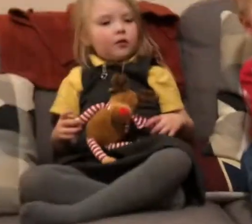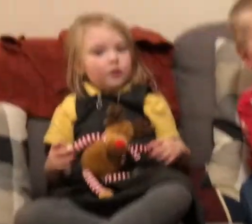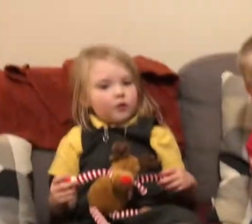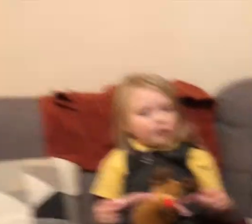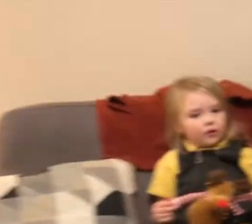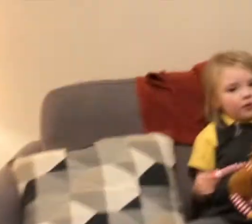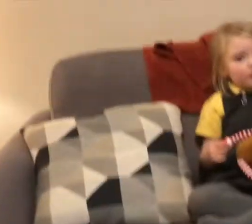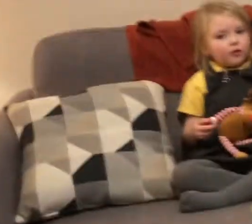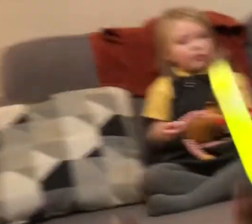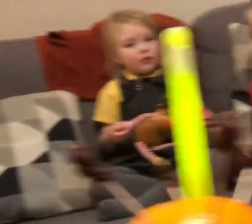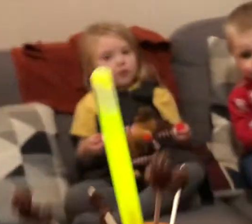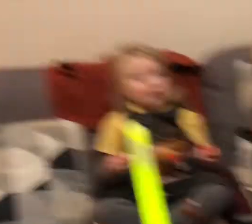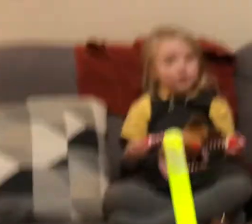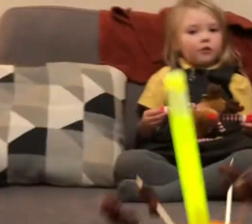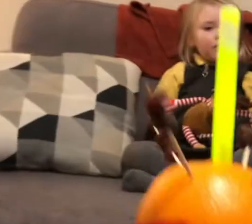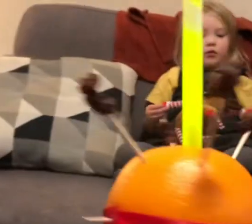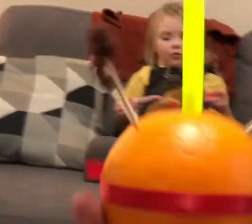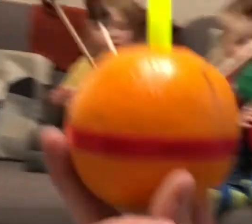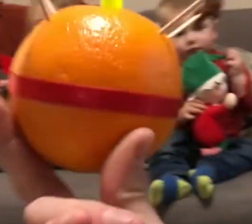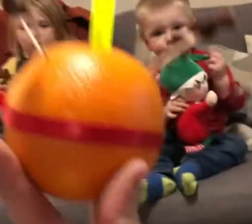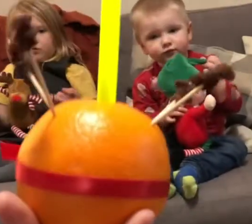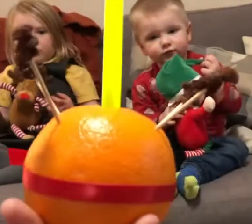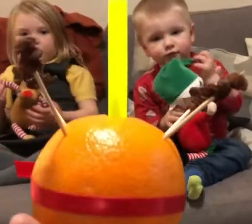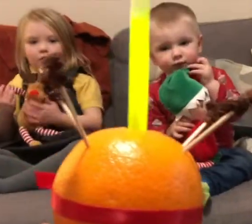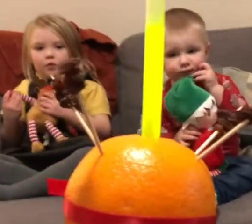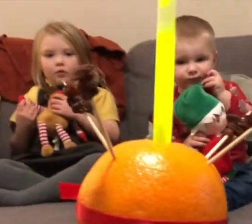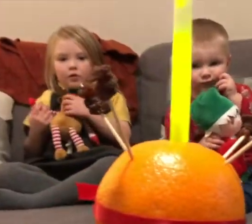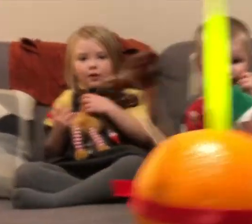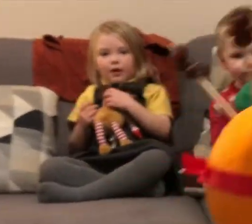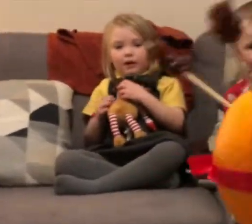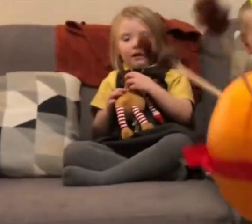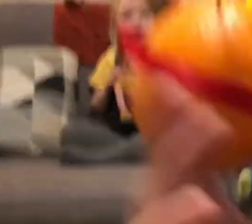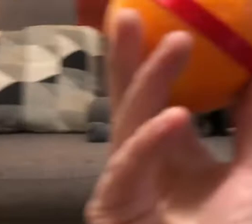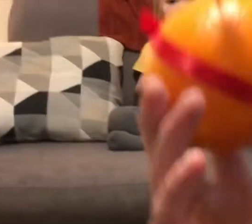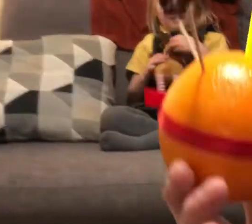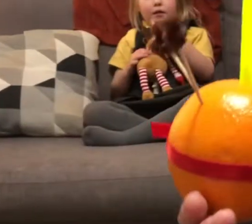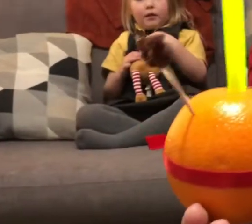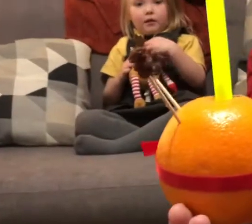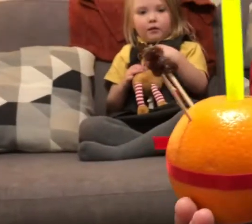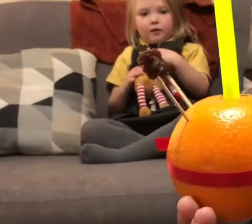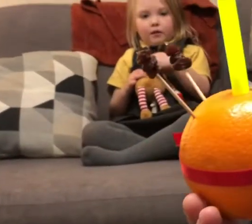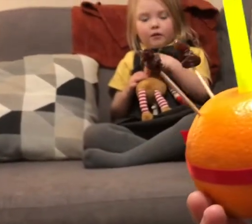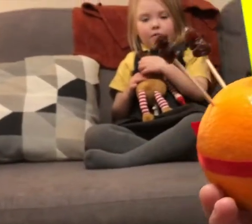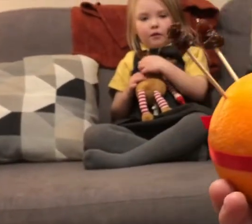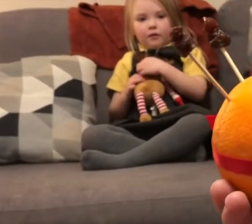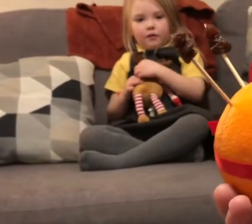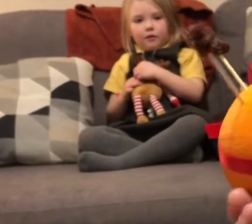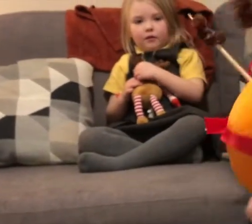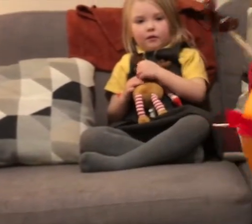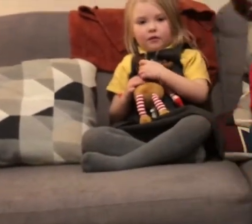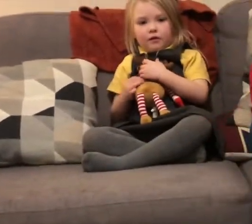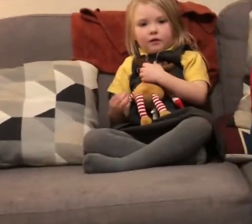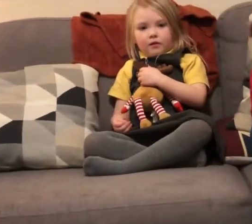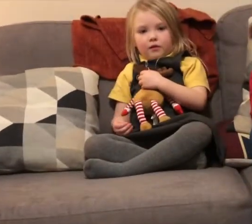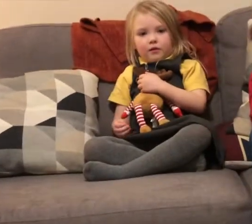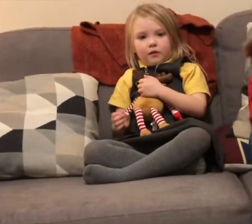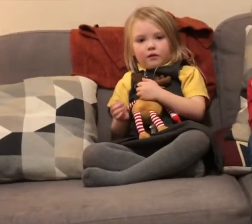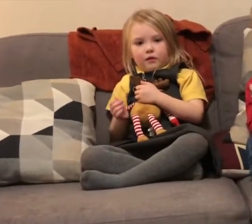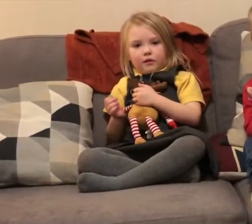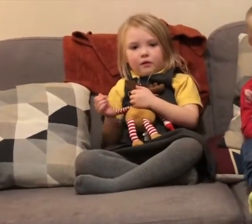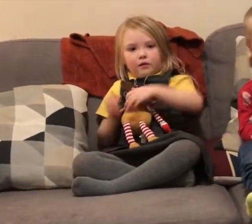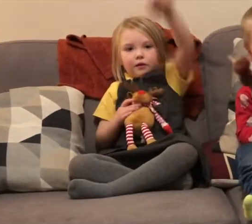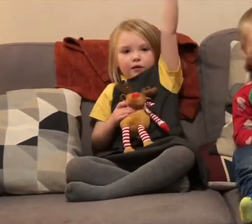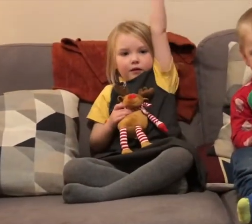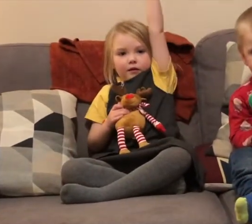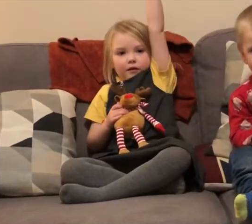okay. So we've got a Christingle. And do we know that each part of the Christingle means